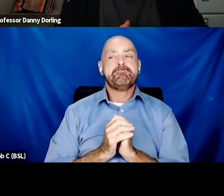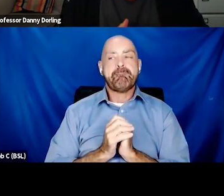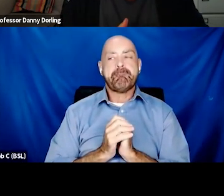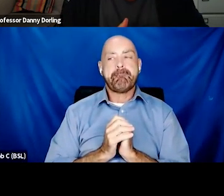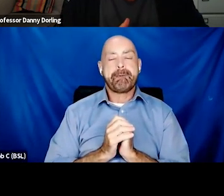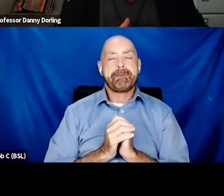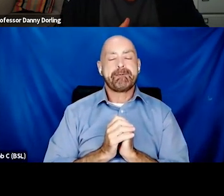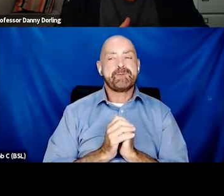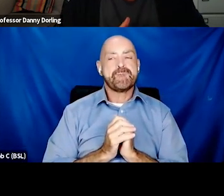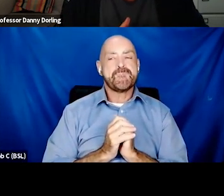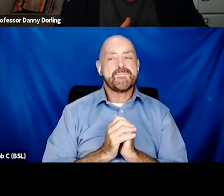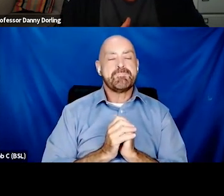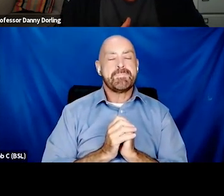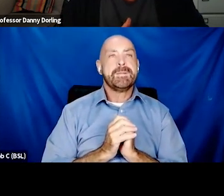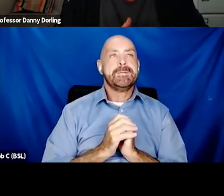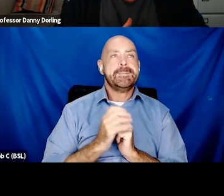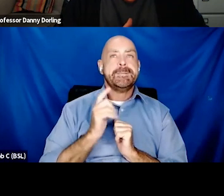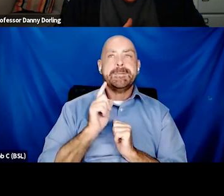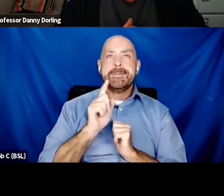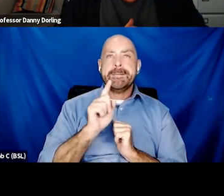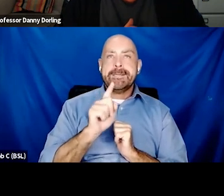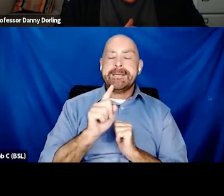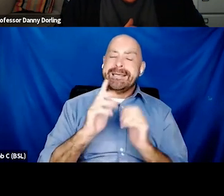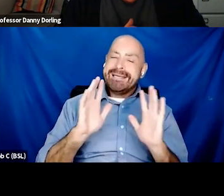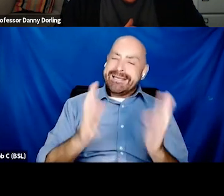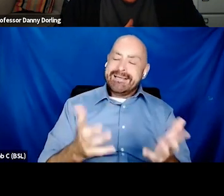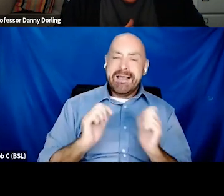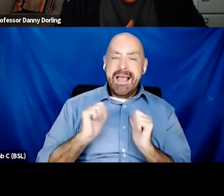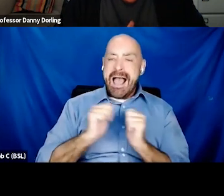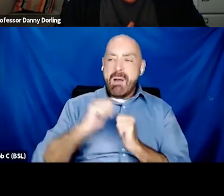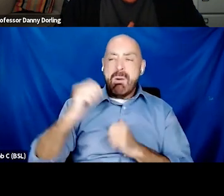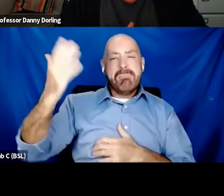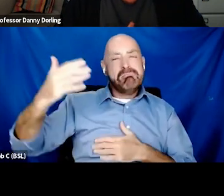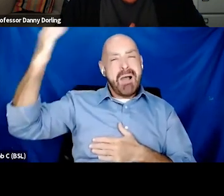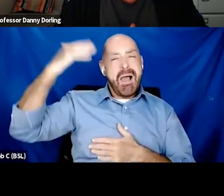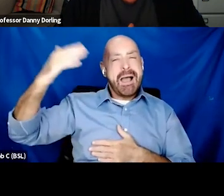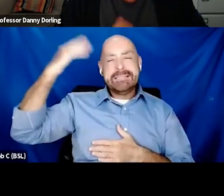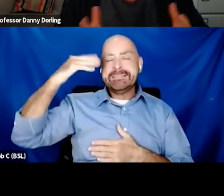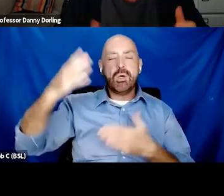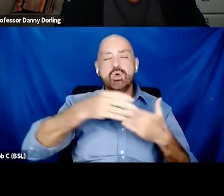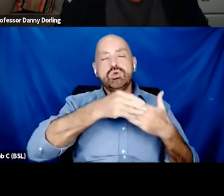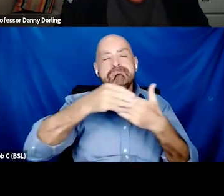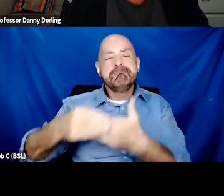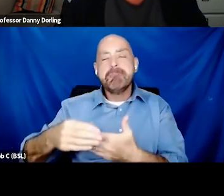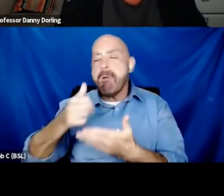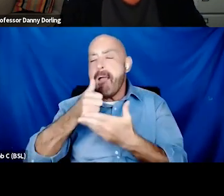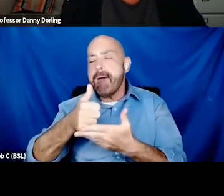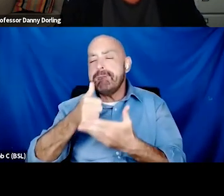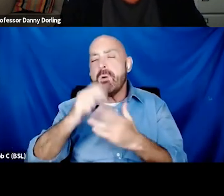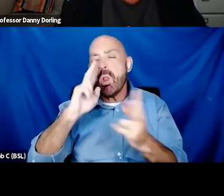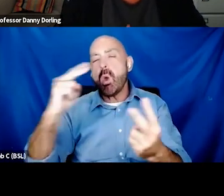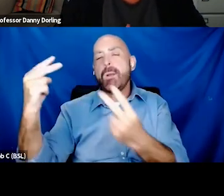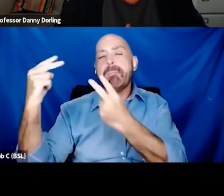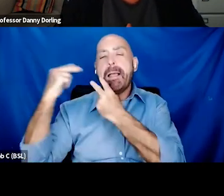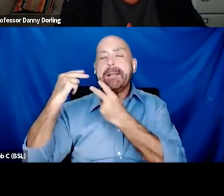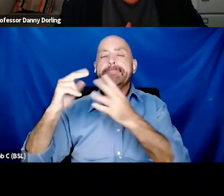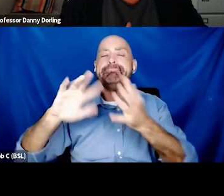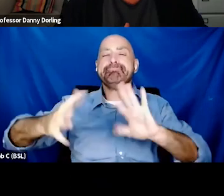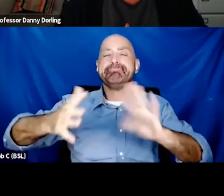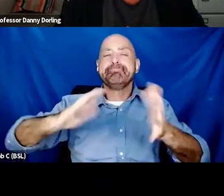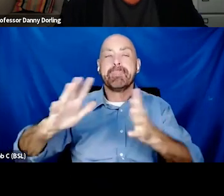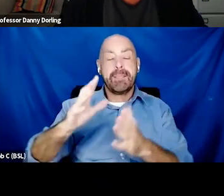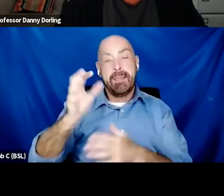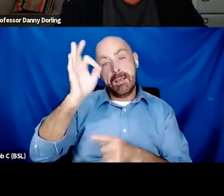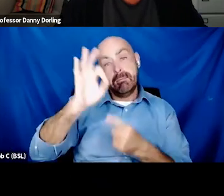The past isn't a very useful guide, or hasn't been a very useful guide so far. This is the conclusion from a very good PhD